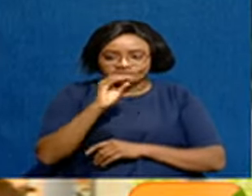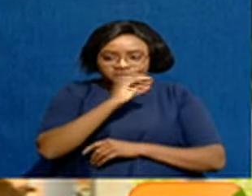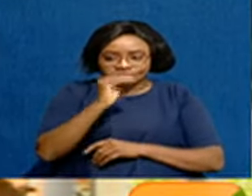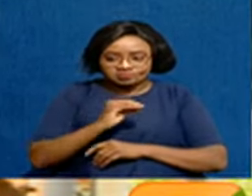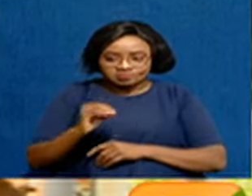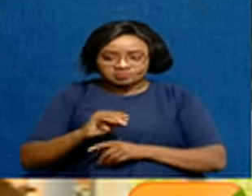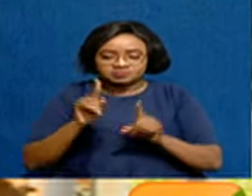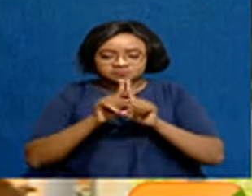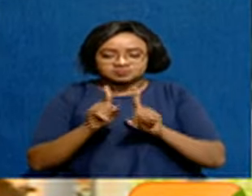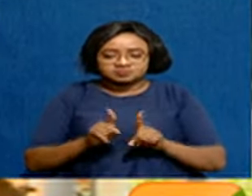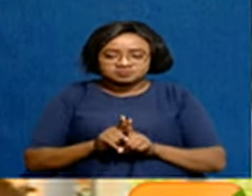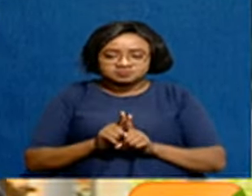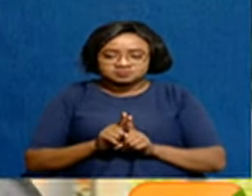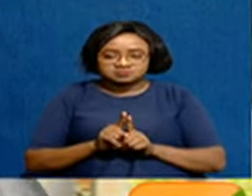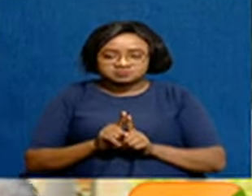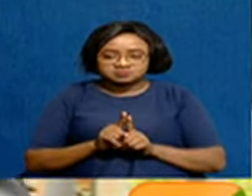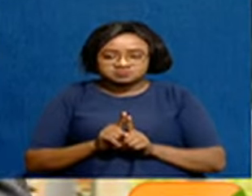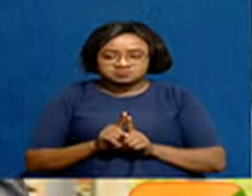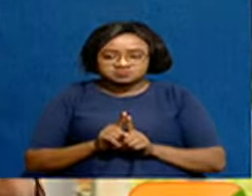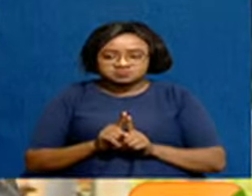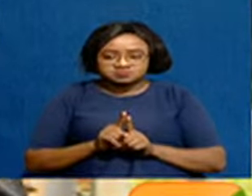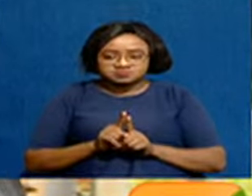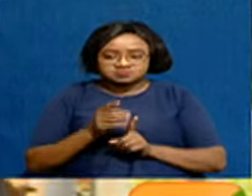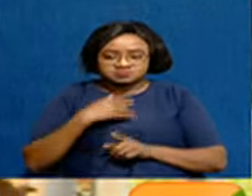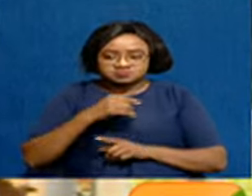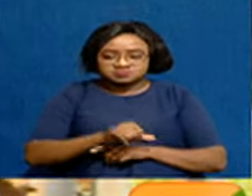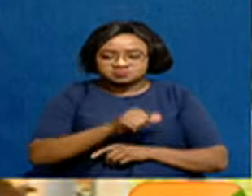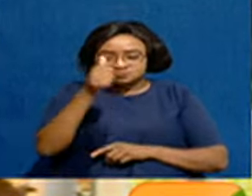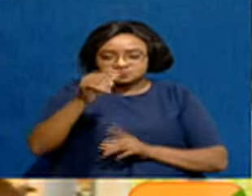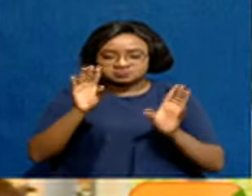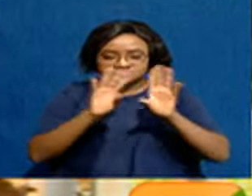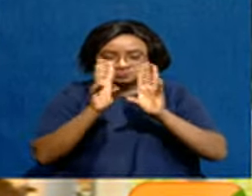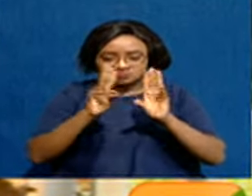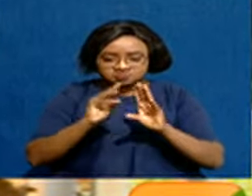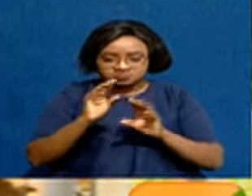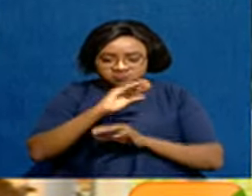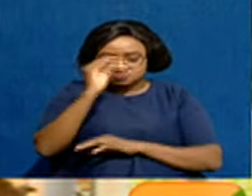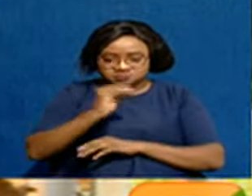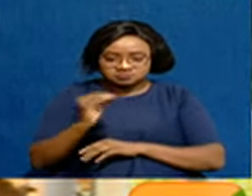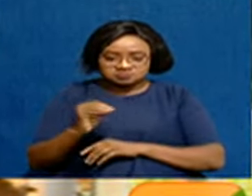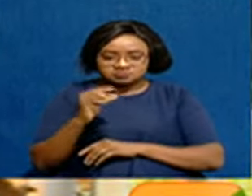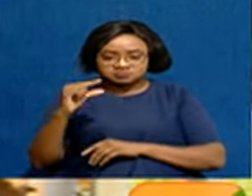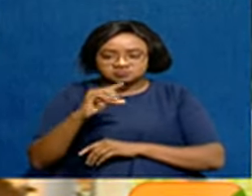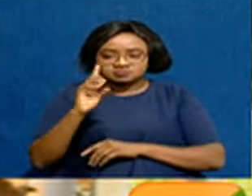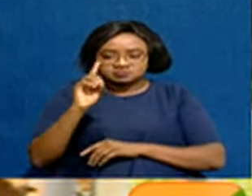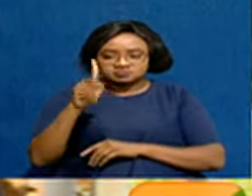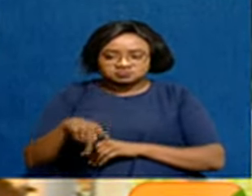And that the public debt as a percent of GDP should not be more than 50%.